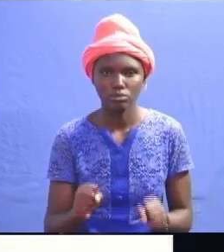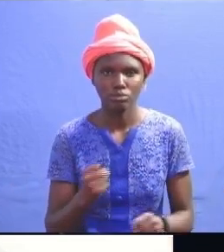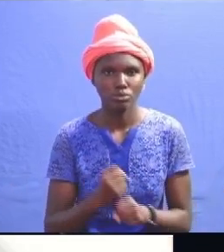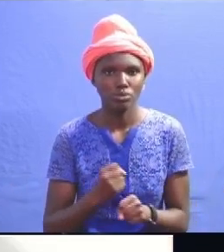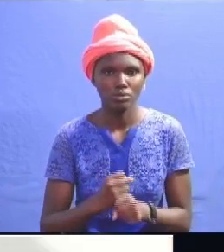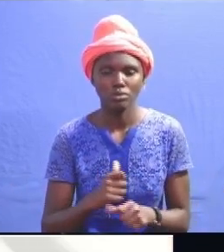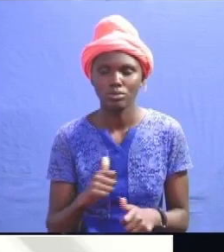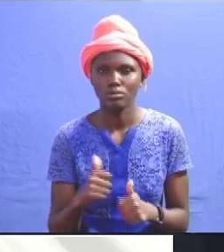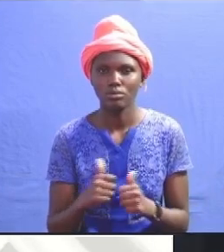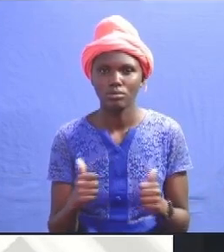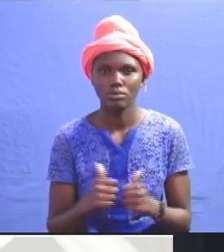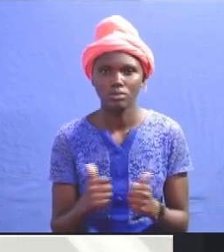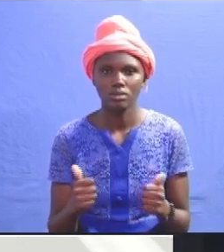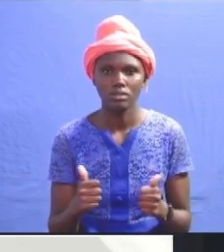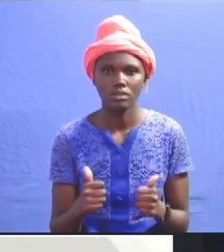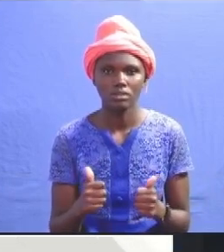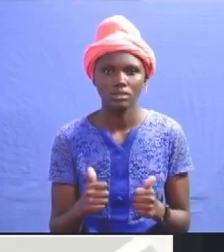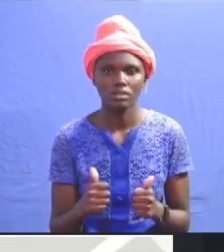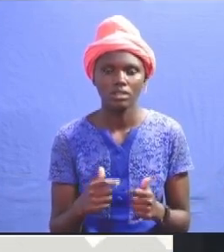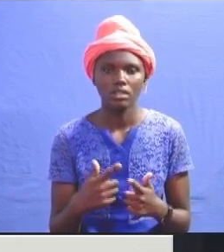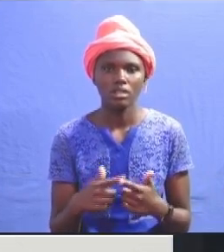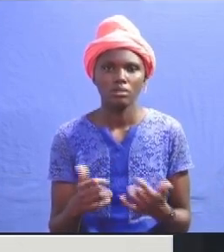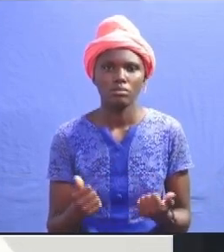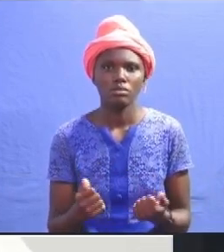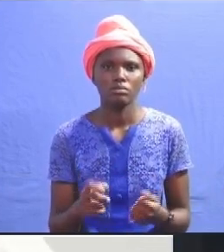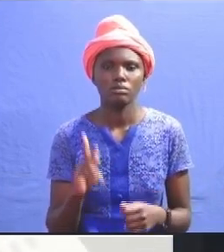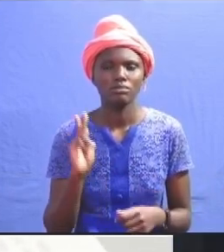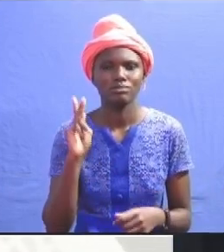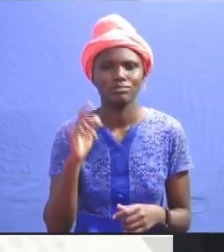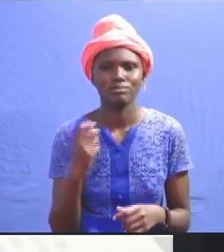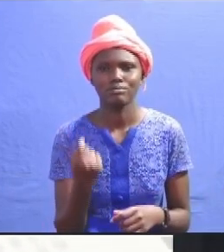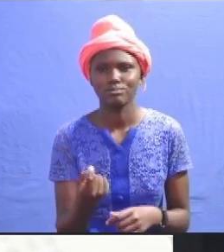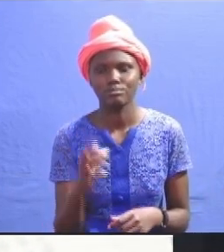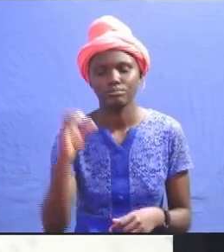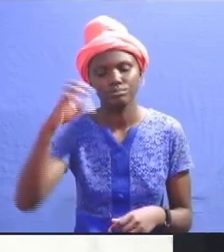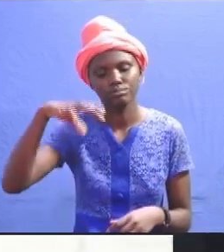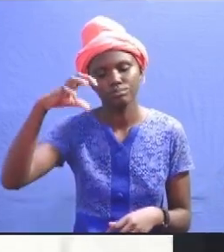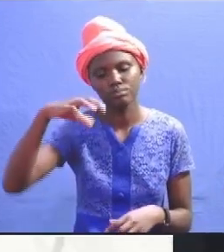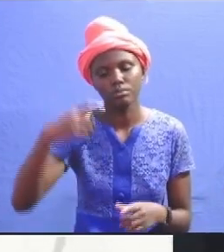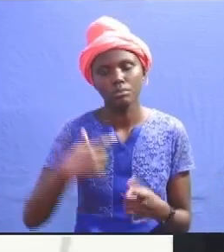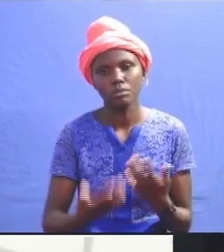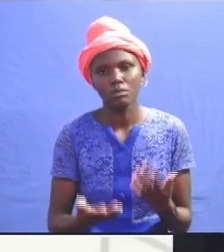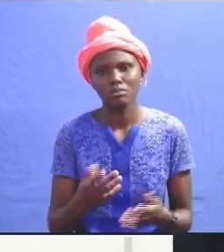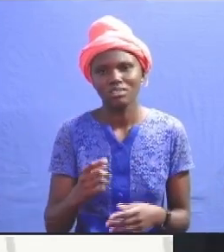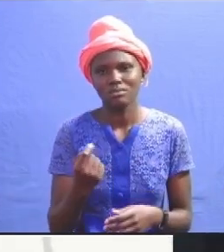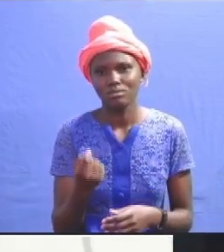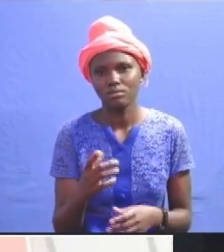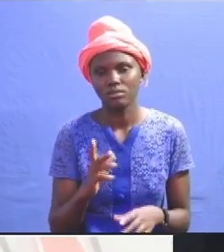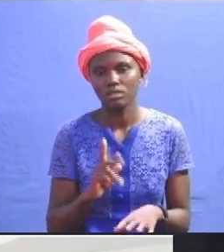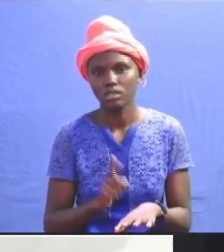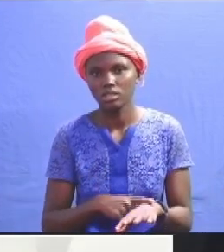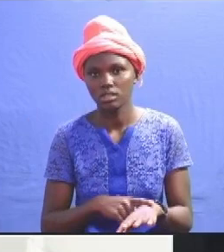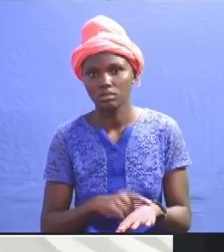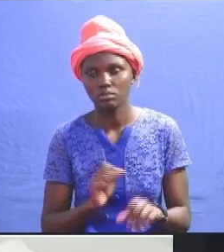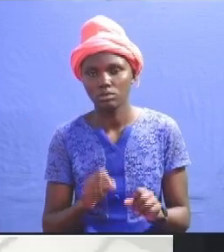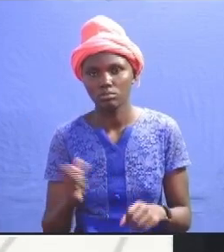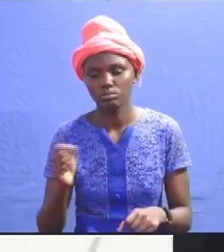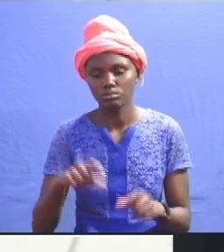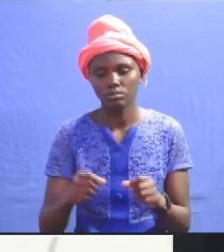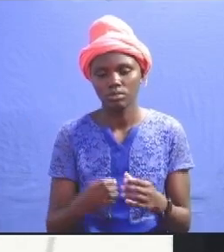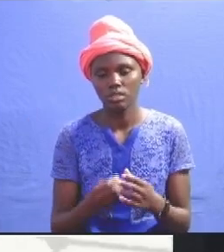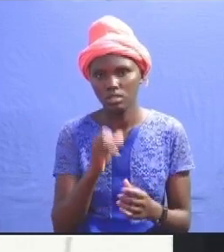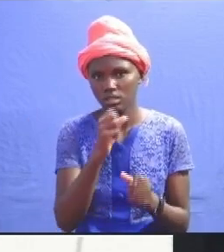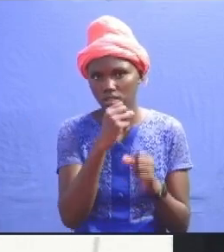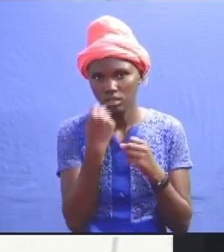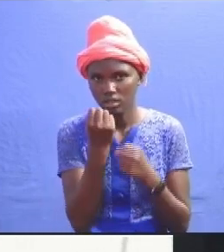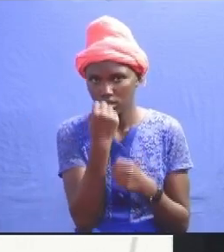Hii mbegu inafanya vizuri. Kwa kitu hii mvua ni kidogo. Saa ingine tunapanda mahindi, hatupati kitu.